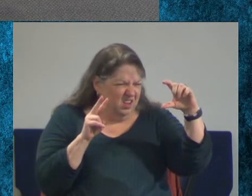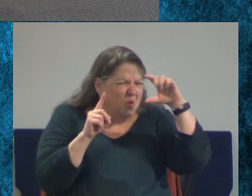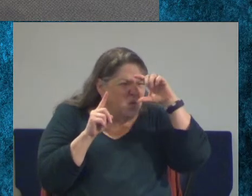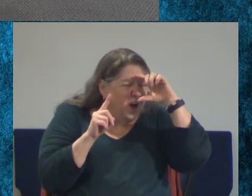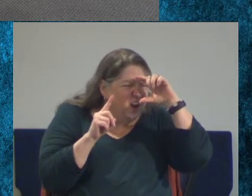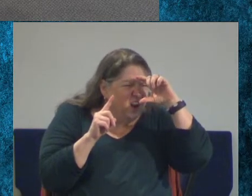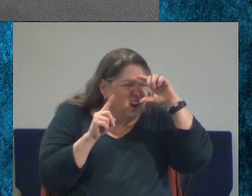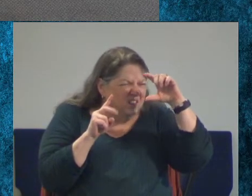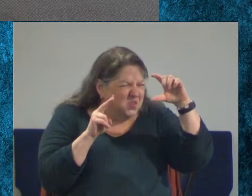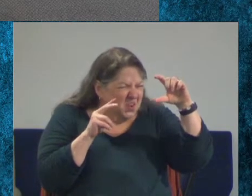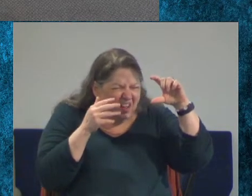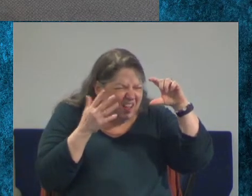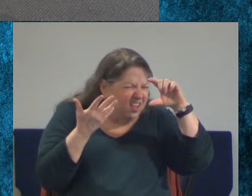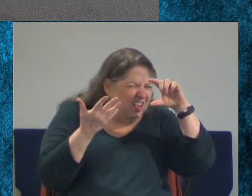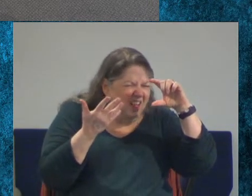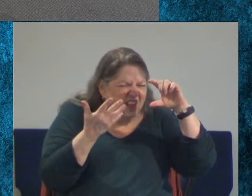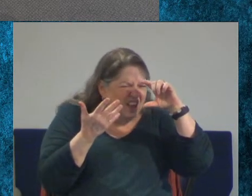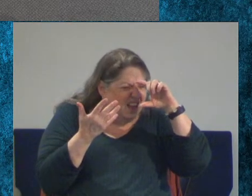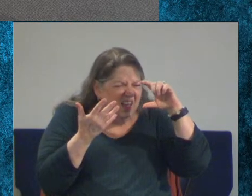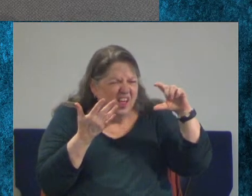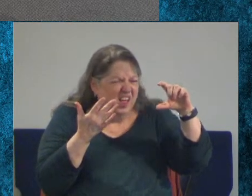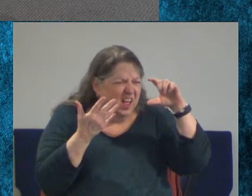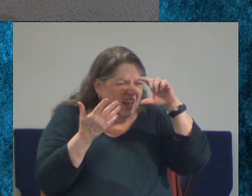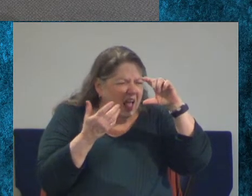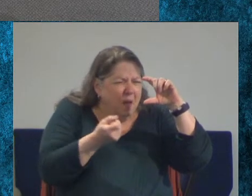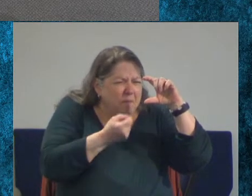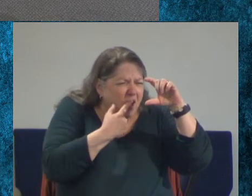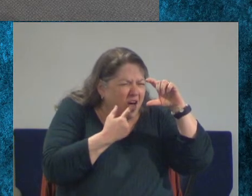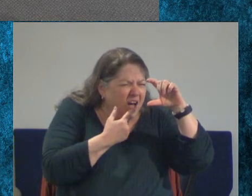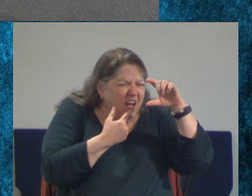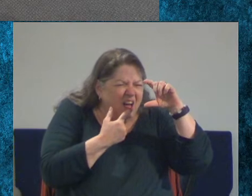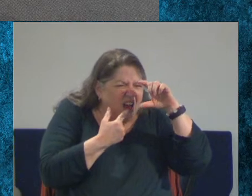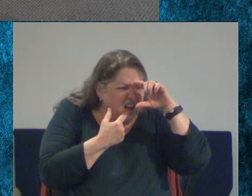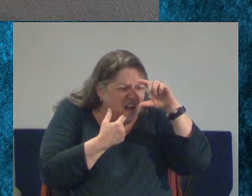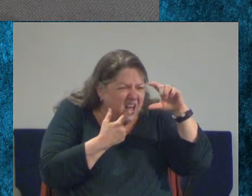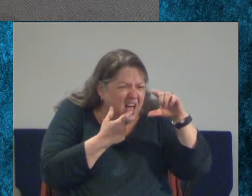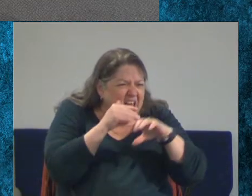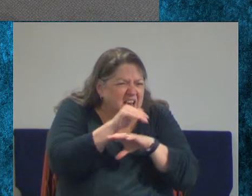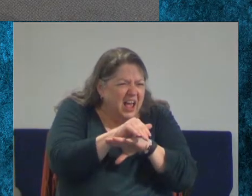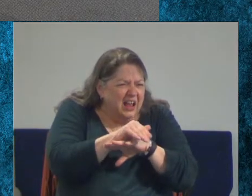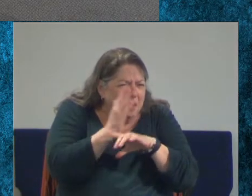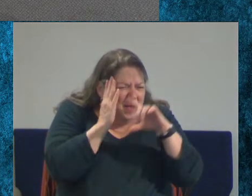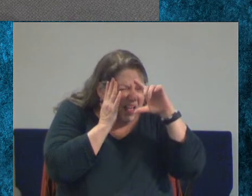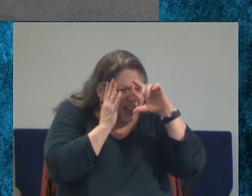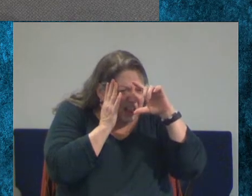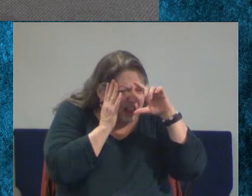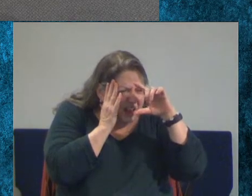one? Totally by mouth, nightly before bed, or...